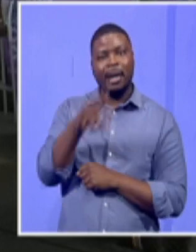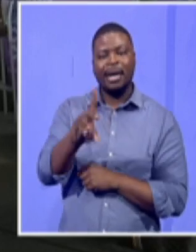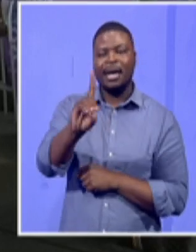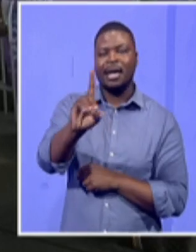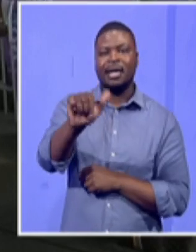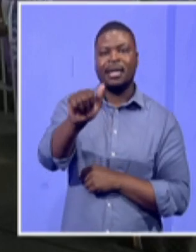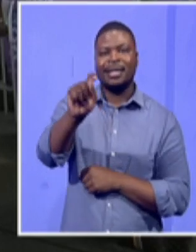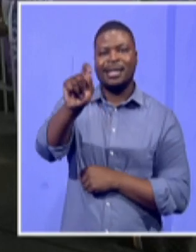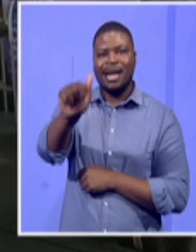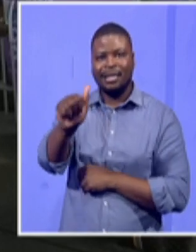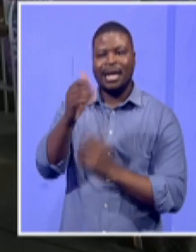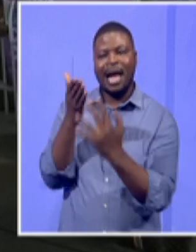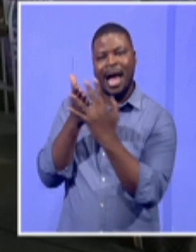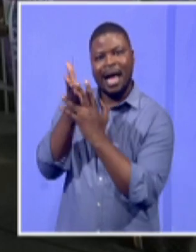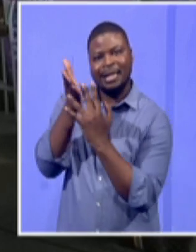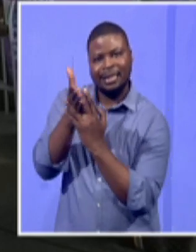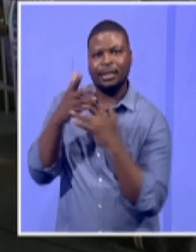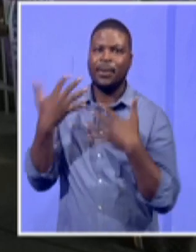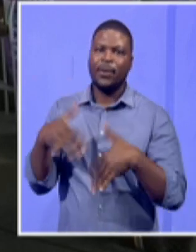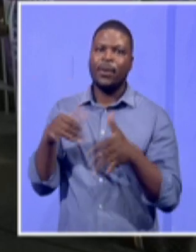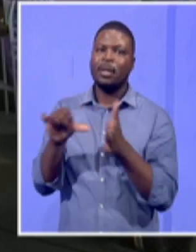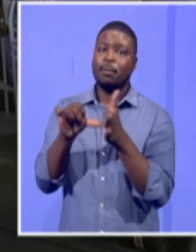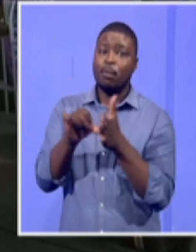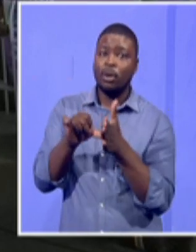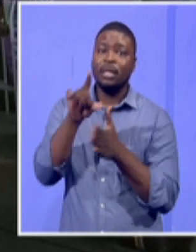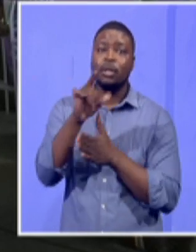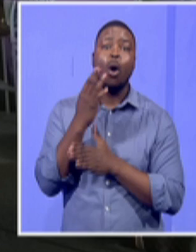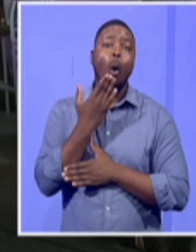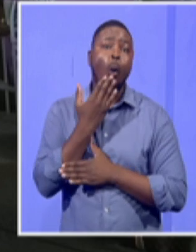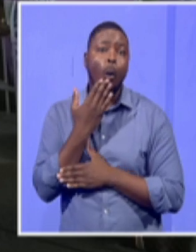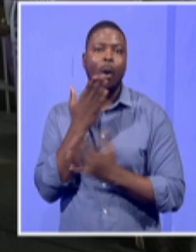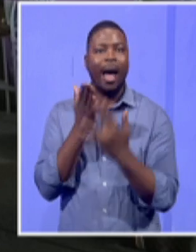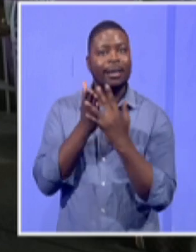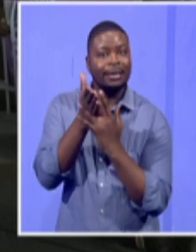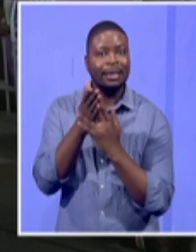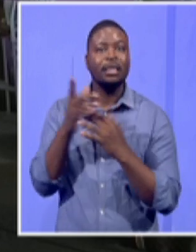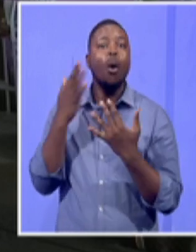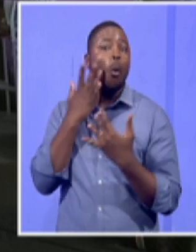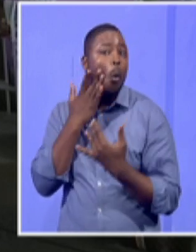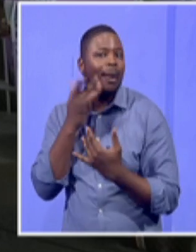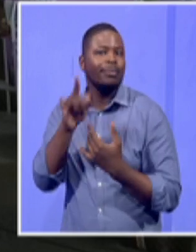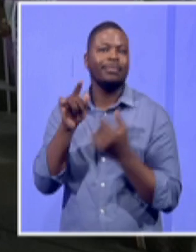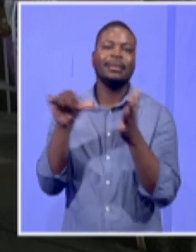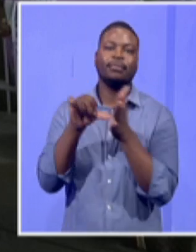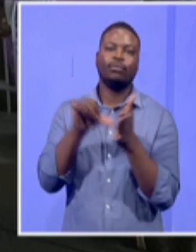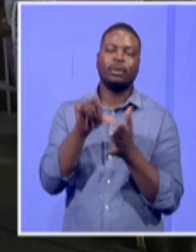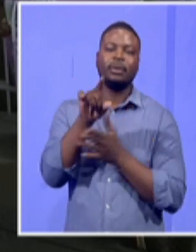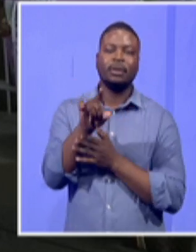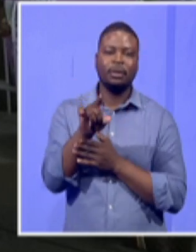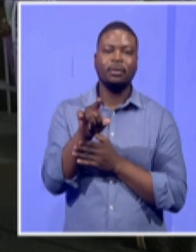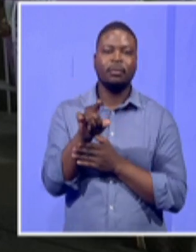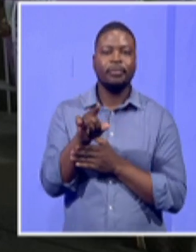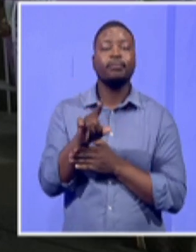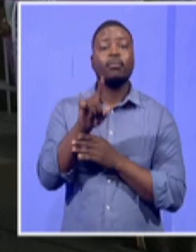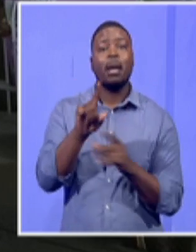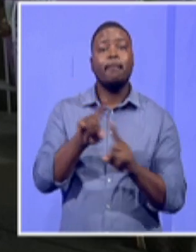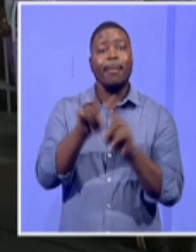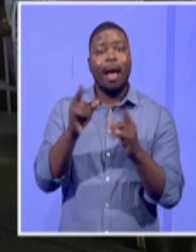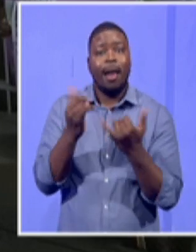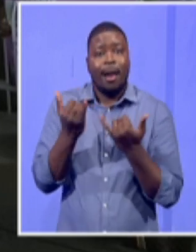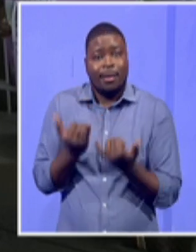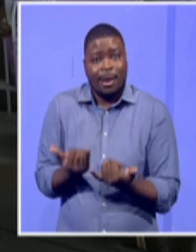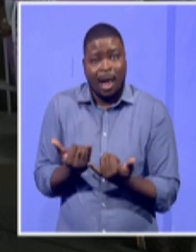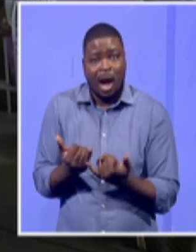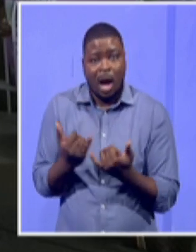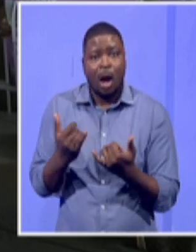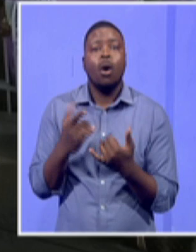access is key. Who access to data, how and when. And it's actually in recent times, in the times we live in, it does threaten